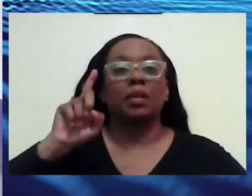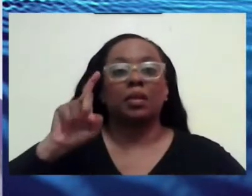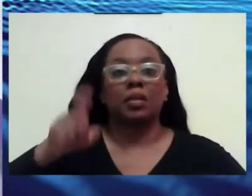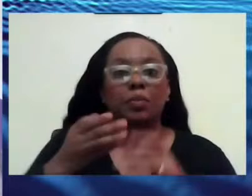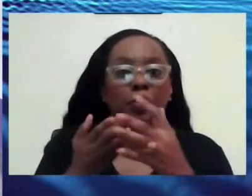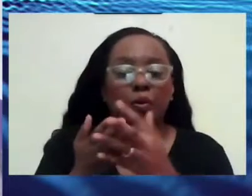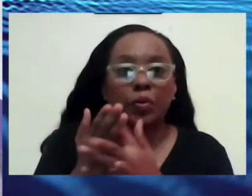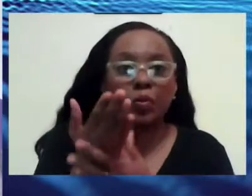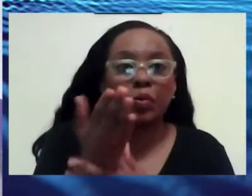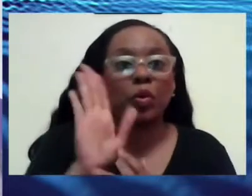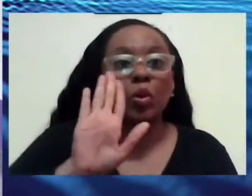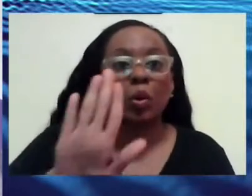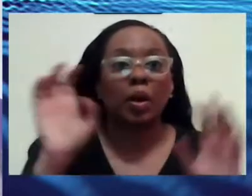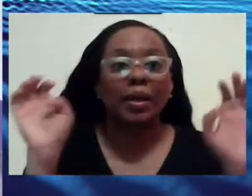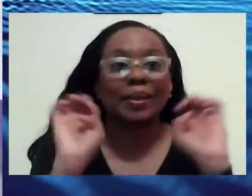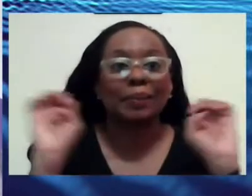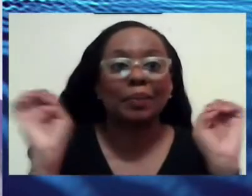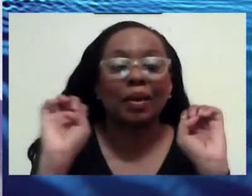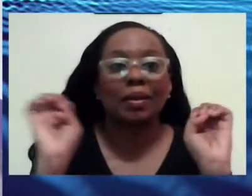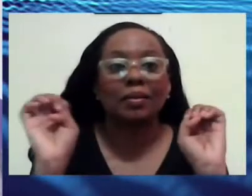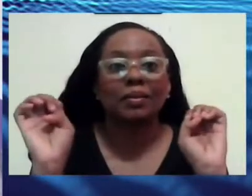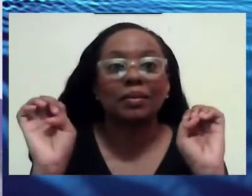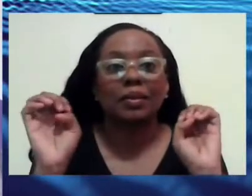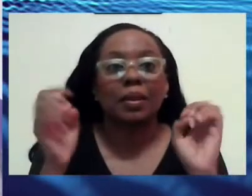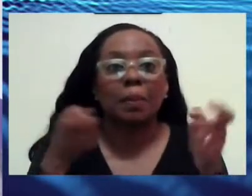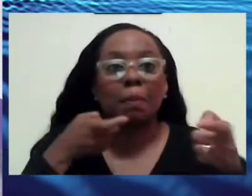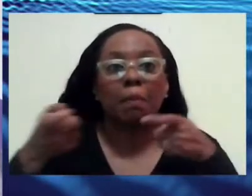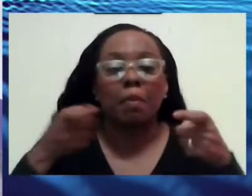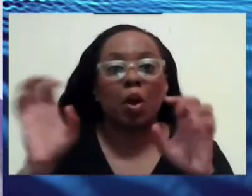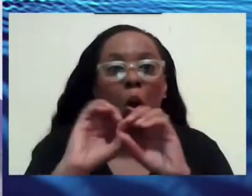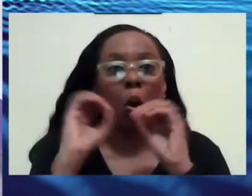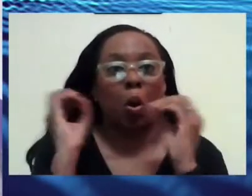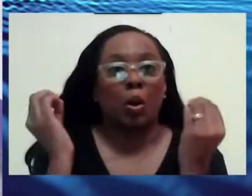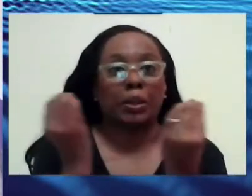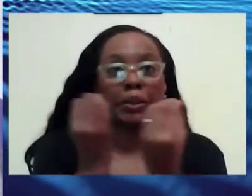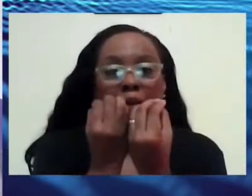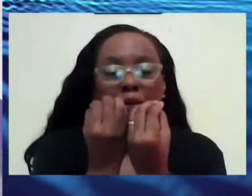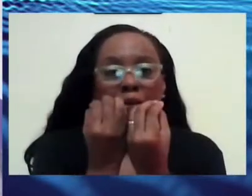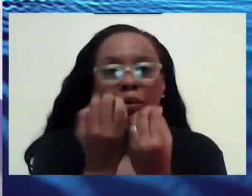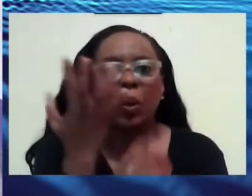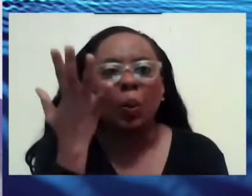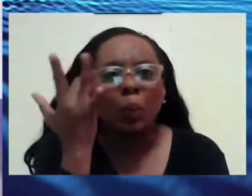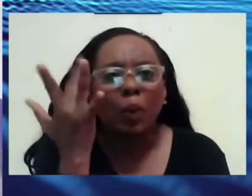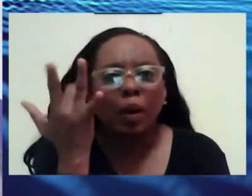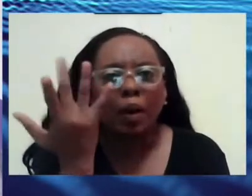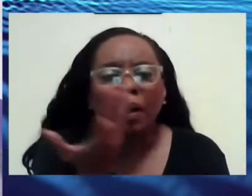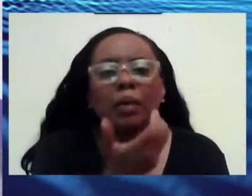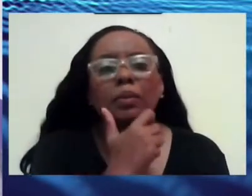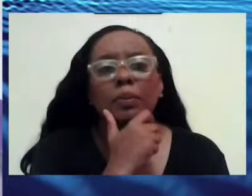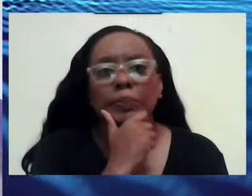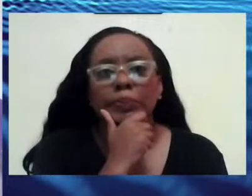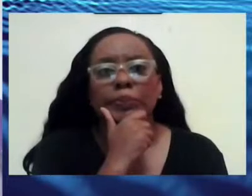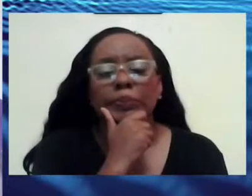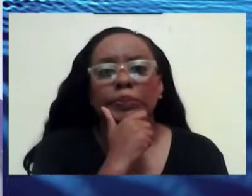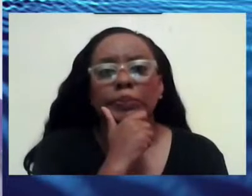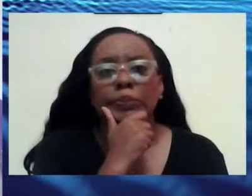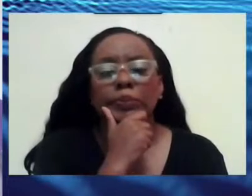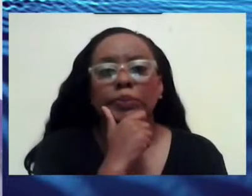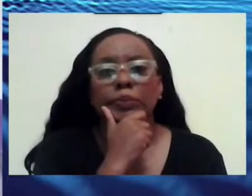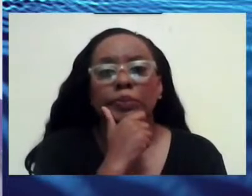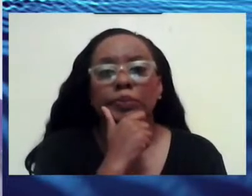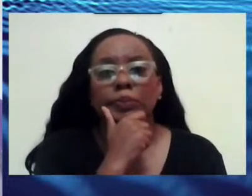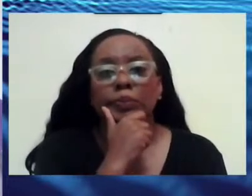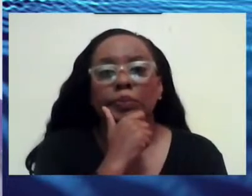Management Organization in St. Vincent and the Grenadines. And why this is important is that, as you know, the national system